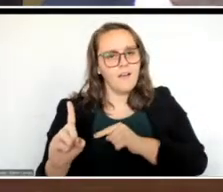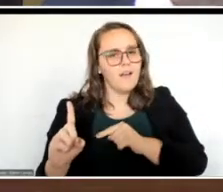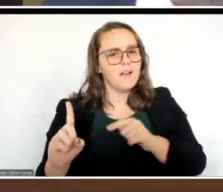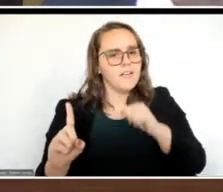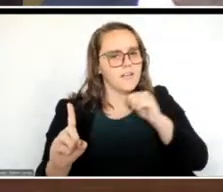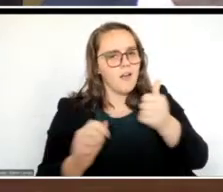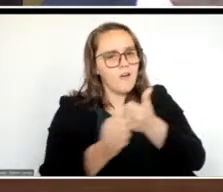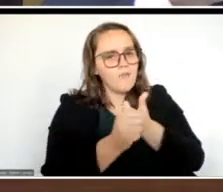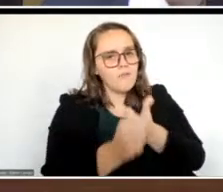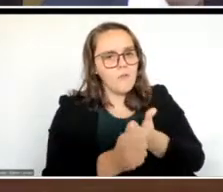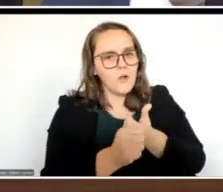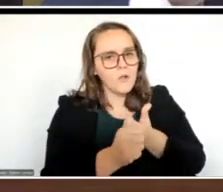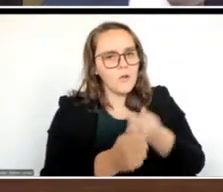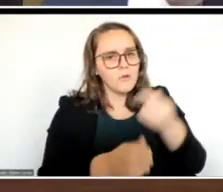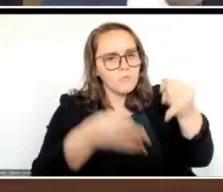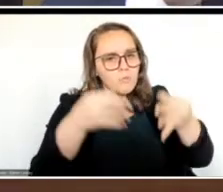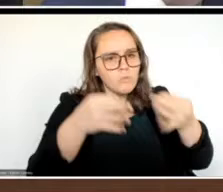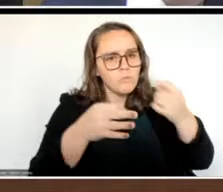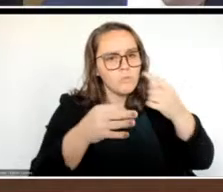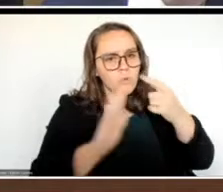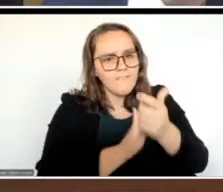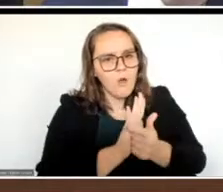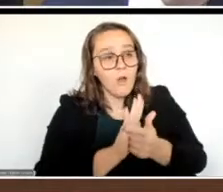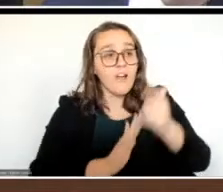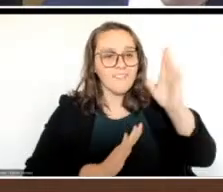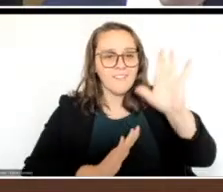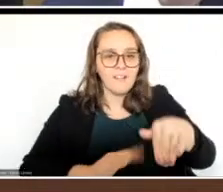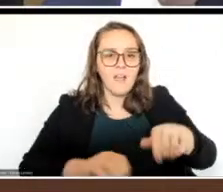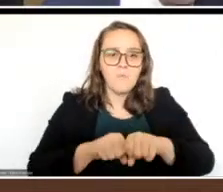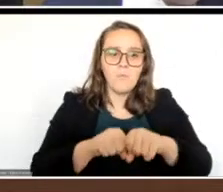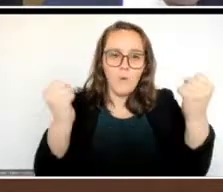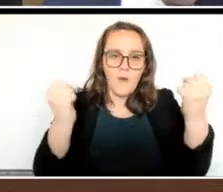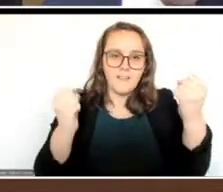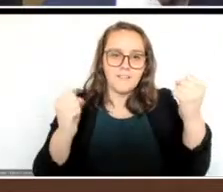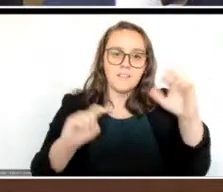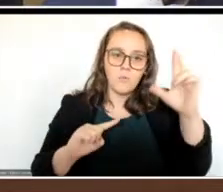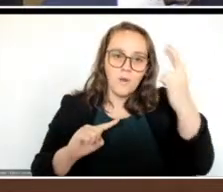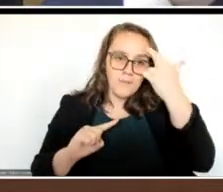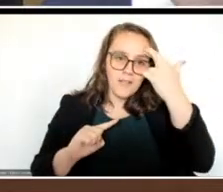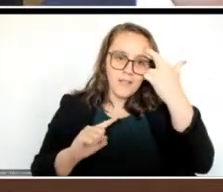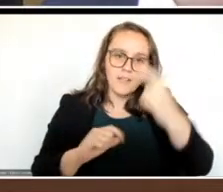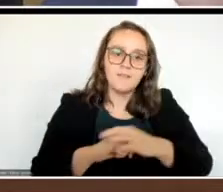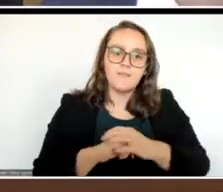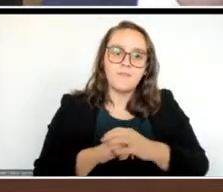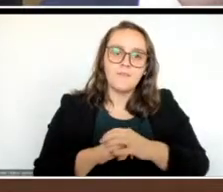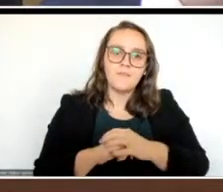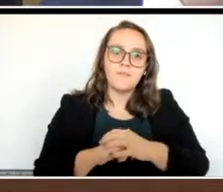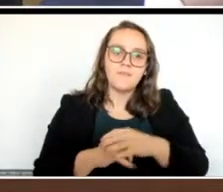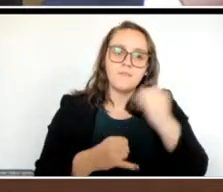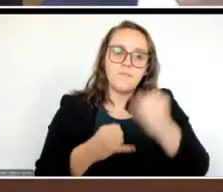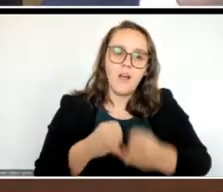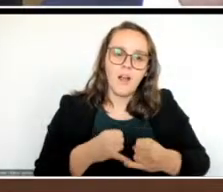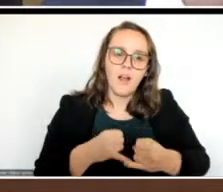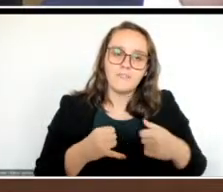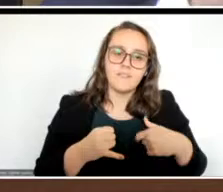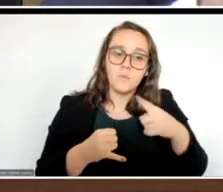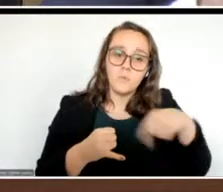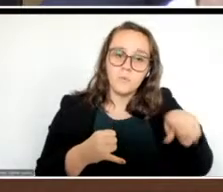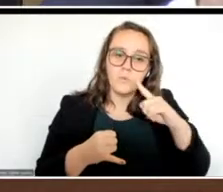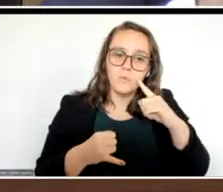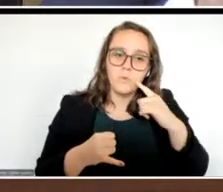citizens, breaks our republic. Finally, as you view the evidence today, also consider